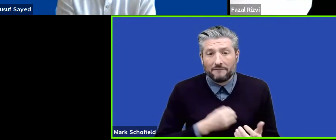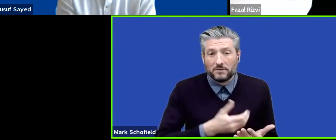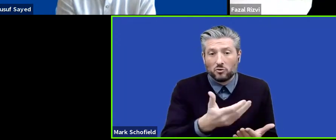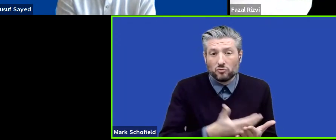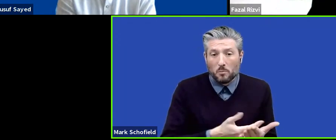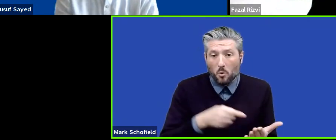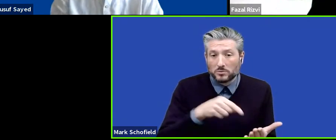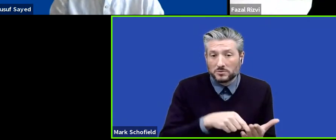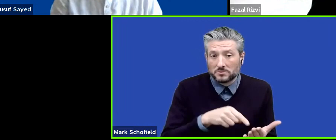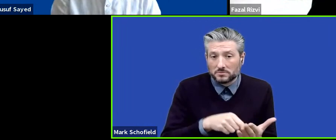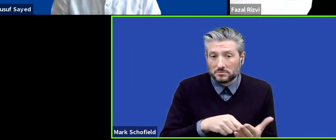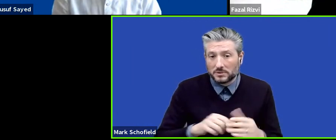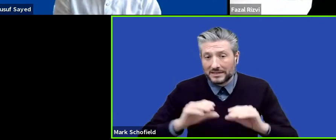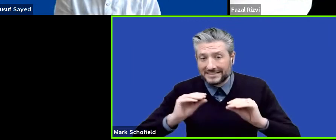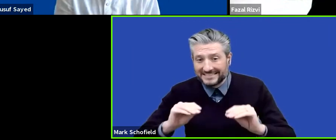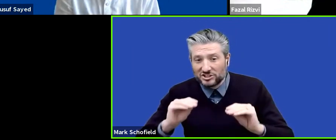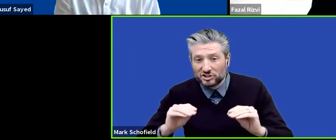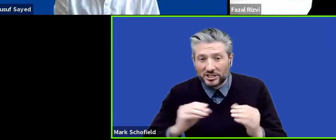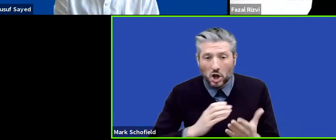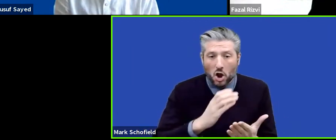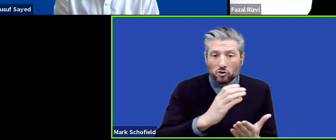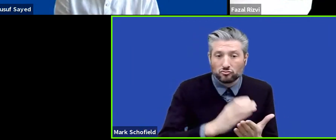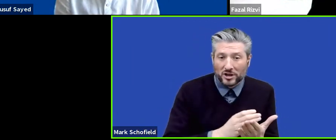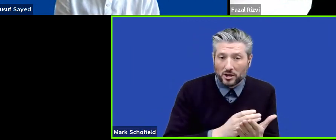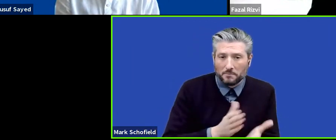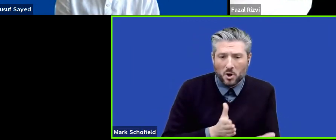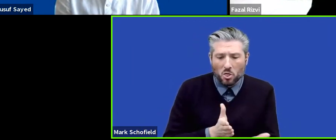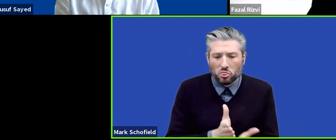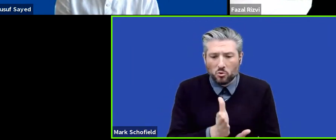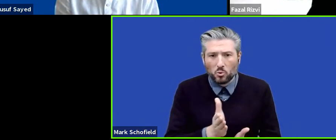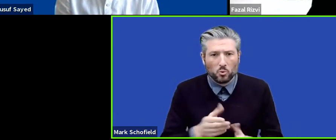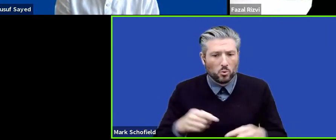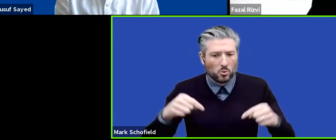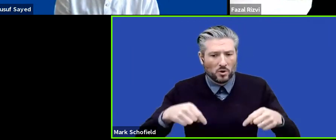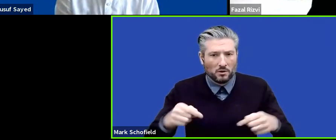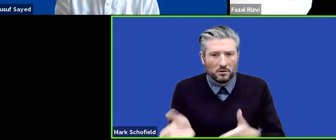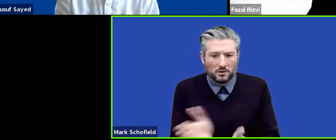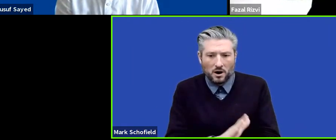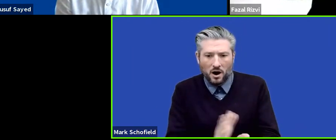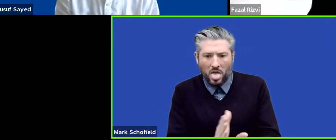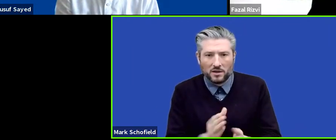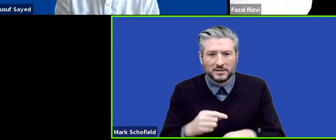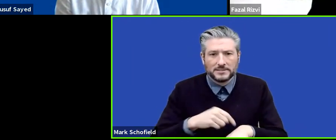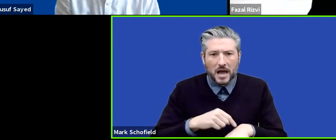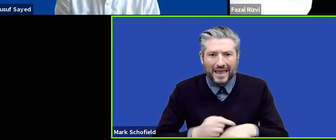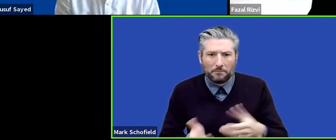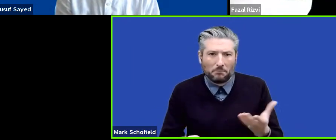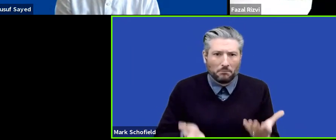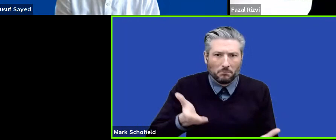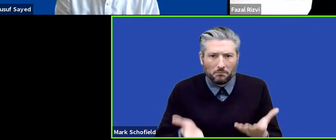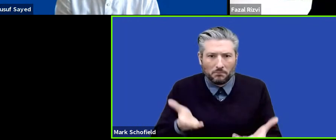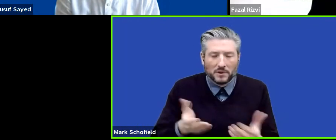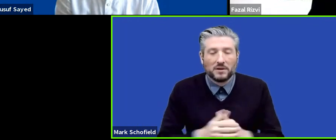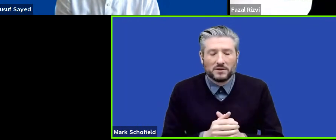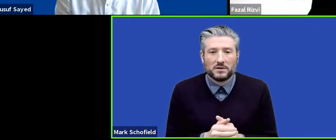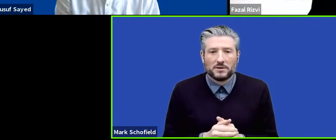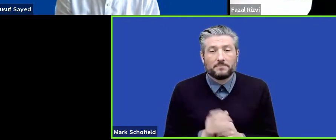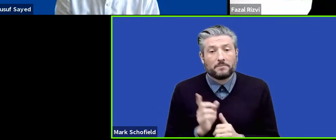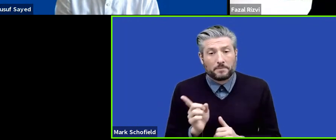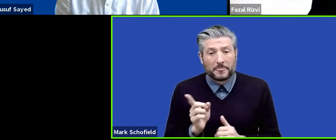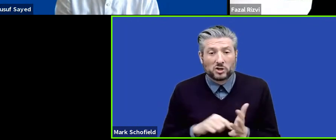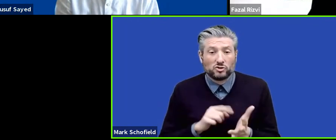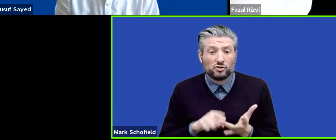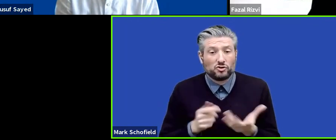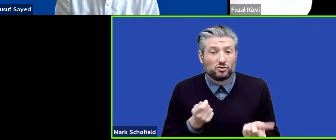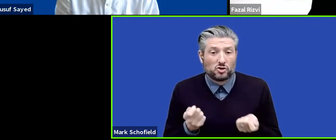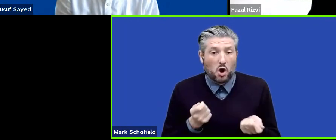of uncertainty. And fundamentally, I think our starting point, as Joe has made, is the pandemic